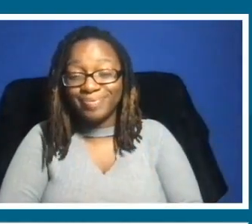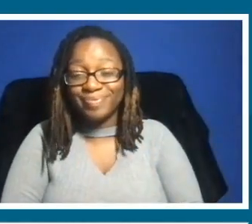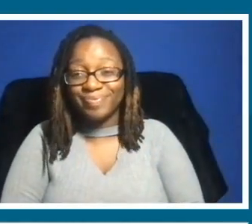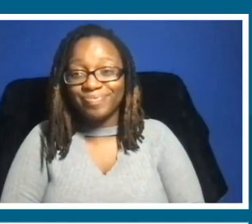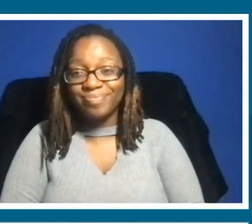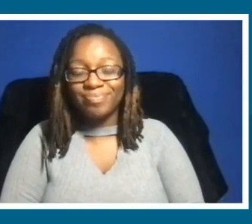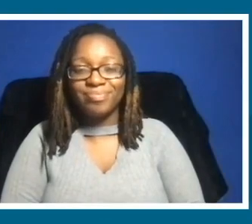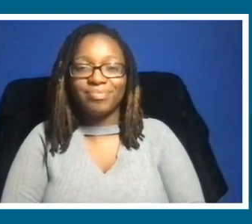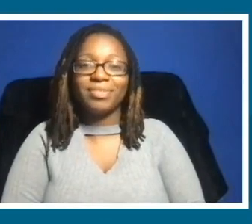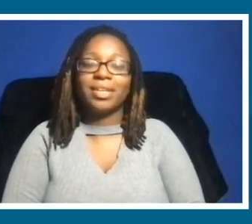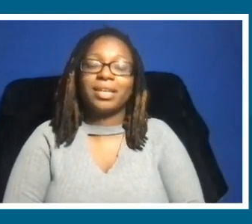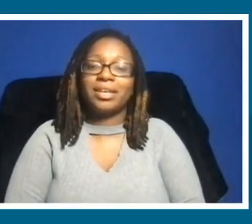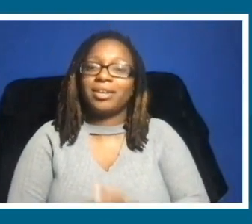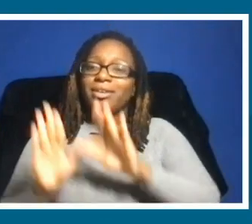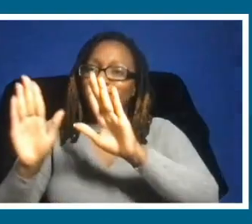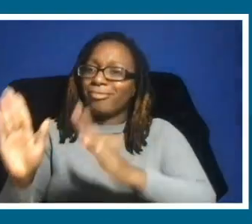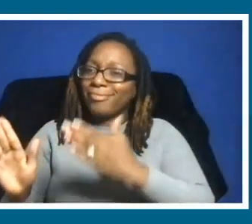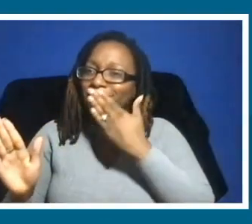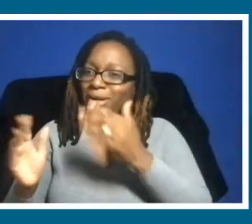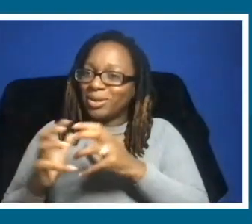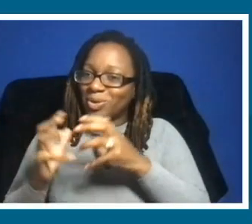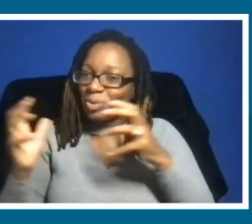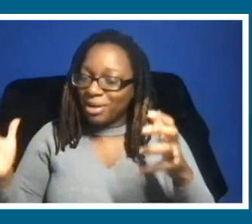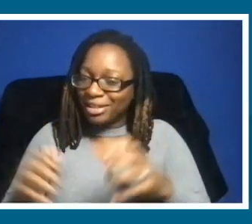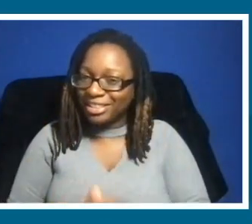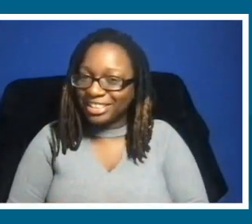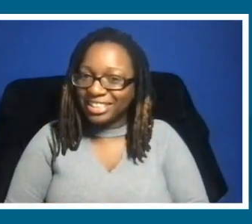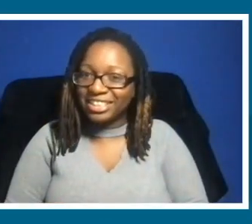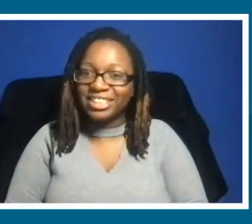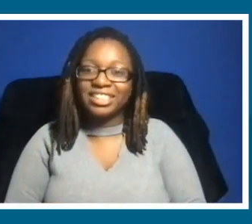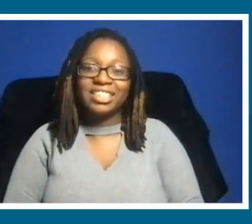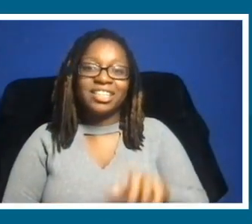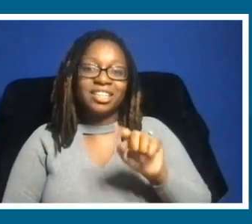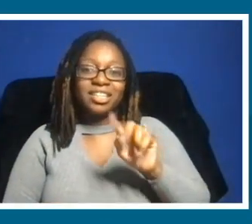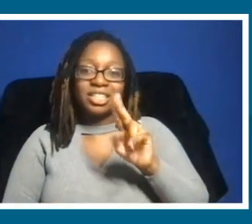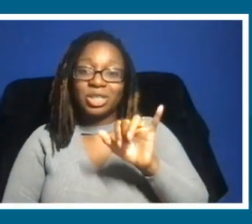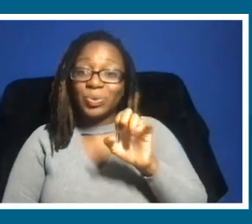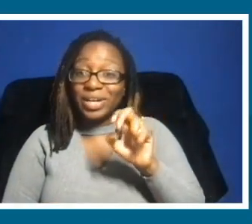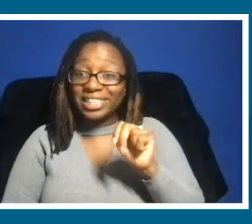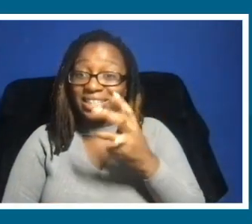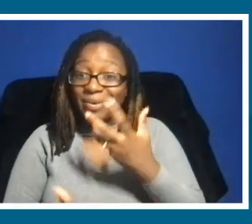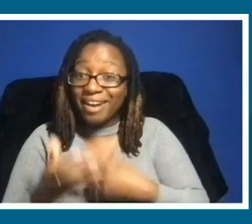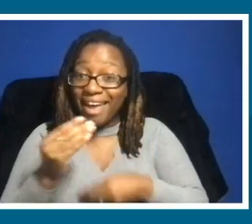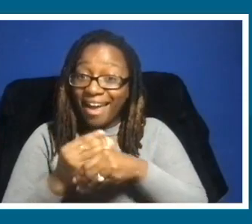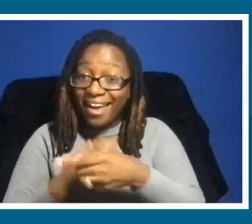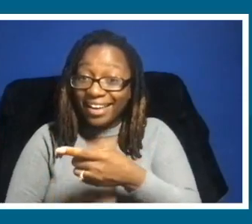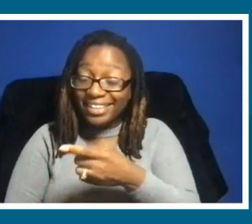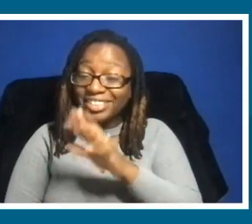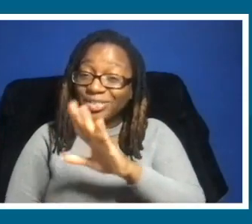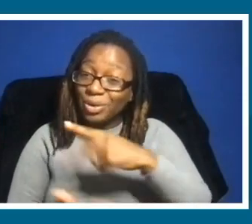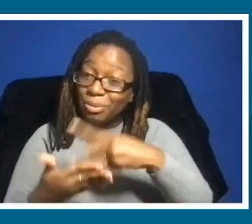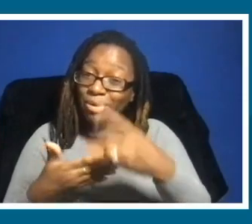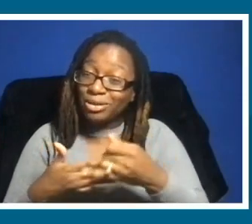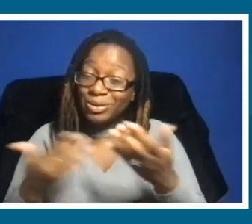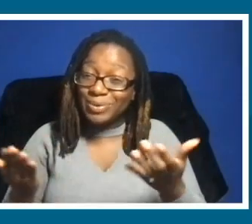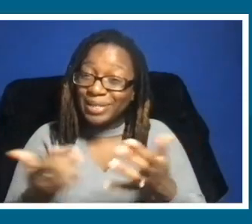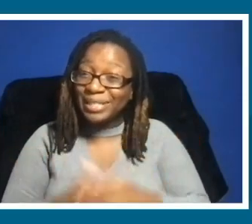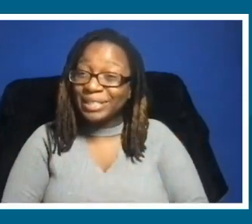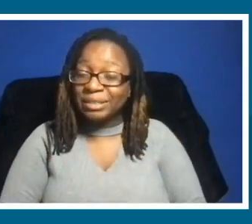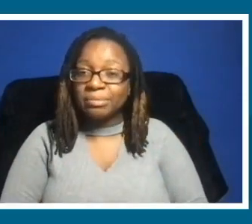Great. Thanks so much, Jessica. And Gwen, you want to add on to that, telling us about your project?